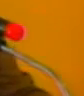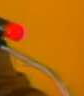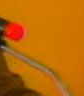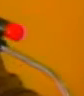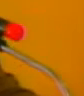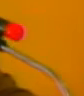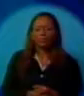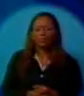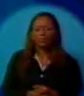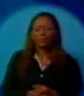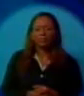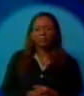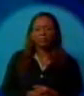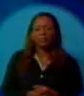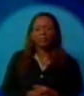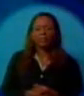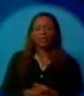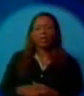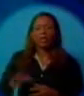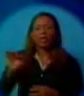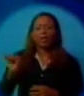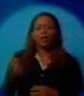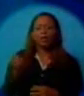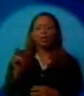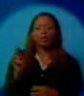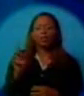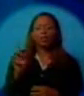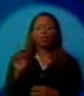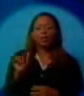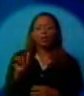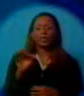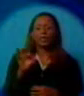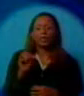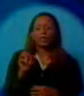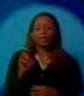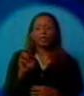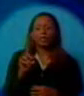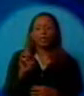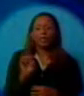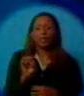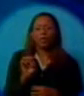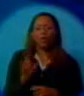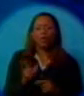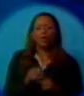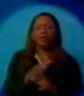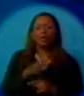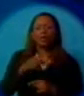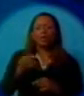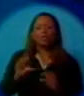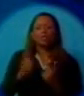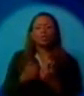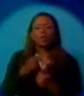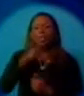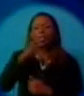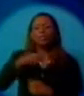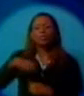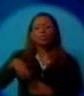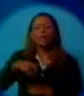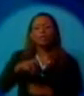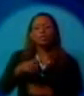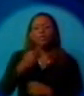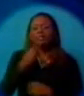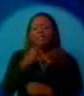power monitors. Outgoing Vice President of the Association of Public Transport Operators, Judy Ford, says there's no